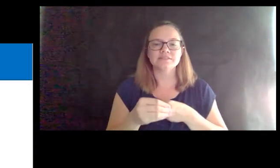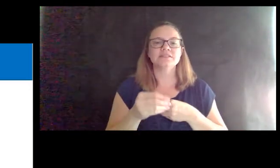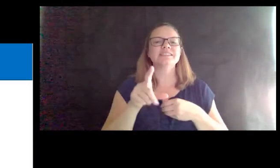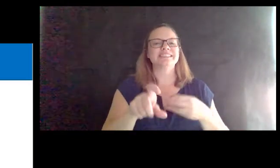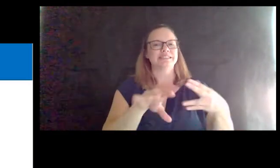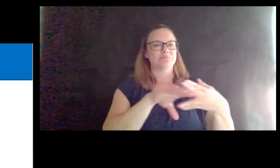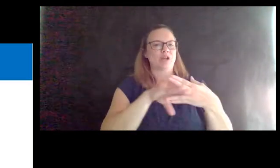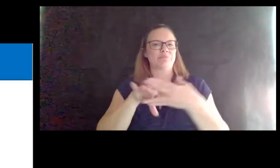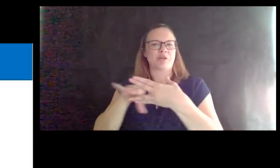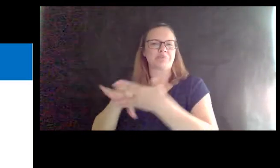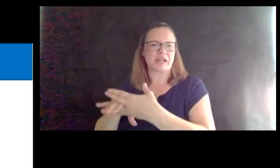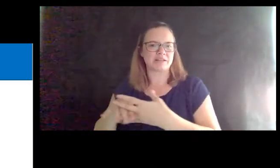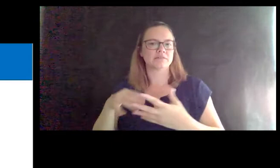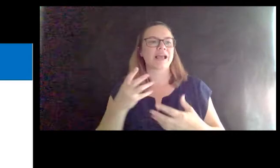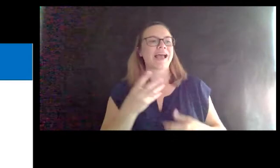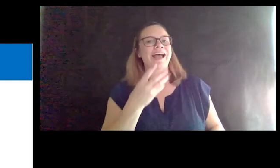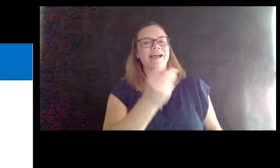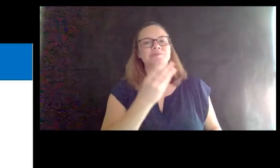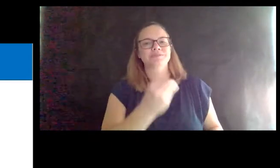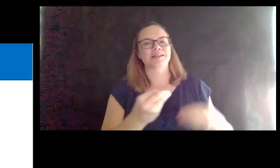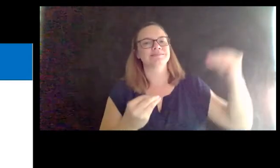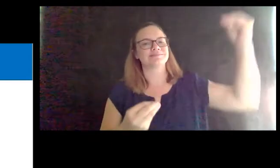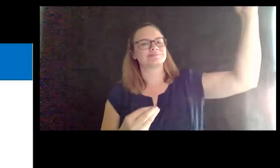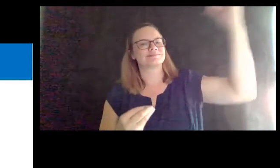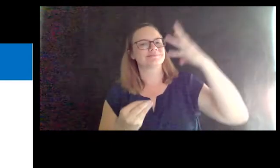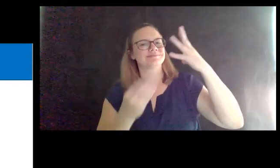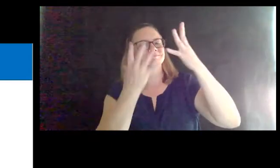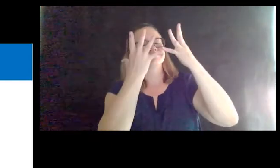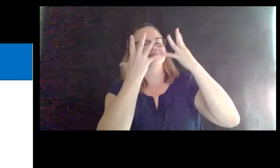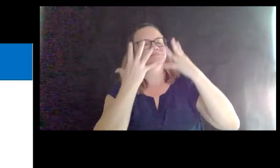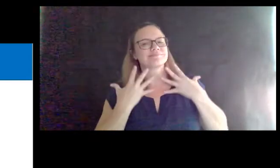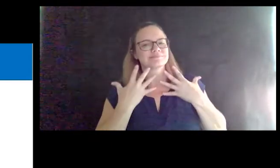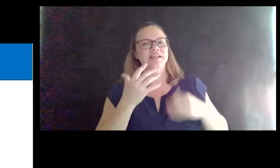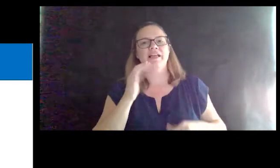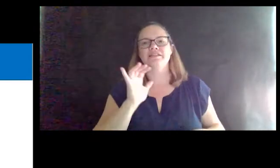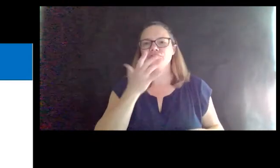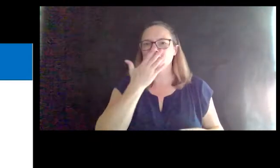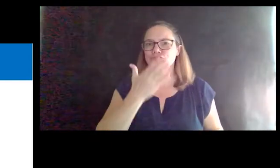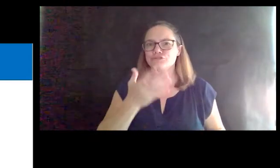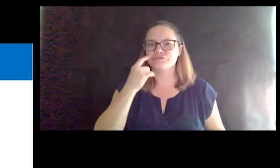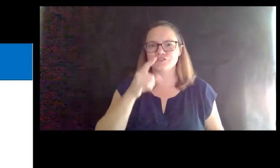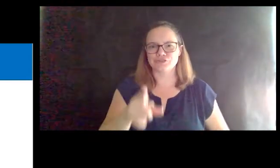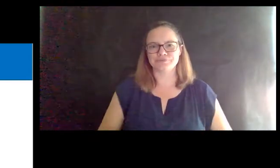taking those breaks to step outside and get some natural light is always going to be beneficial.